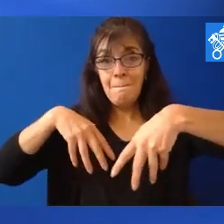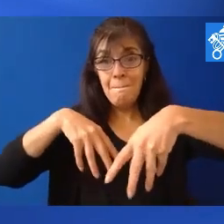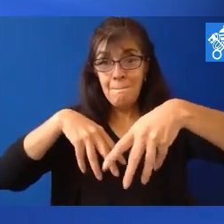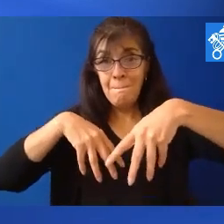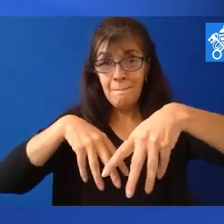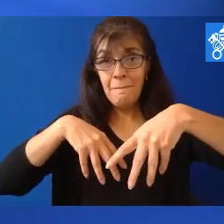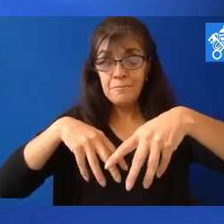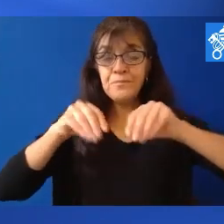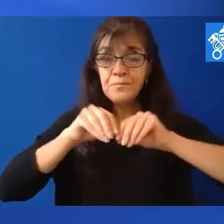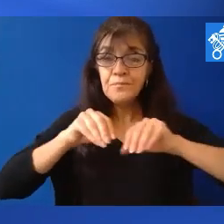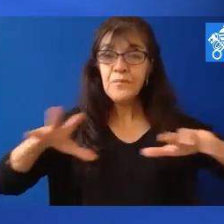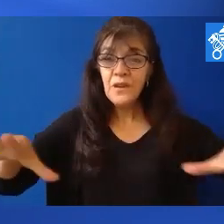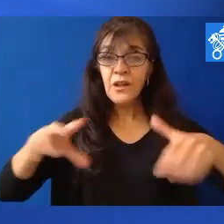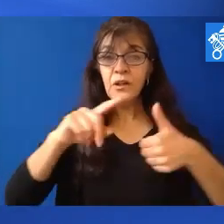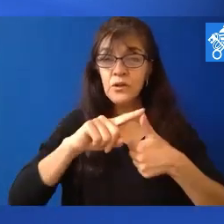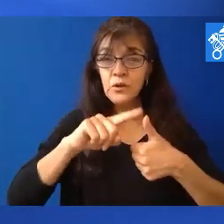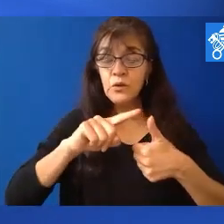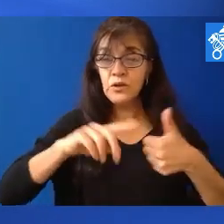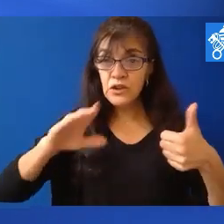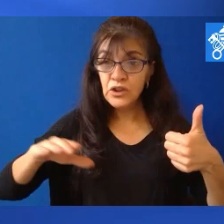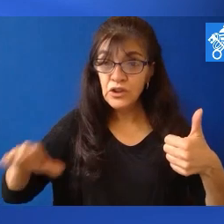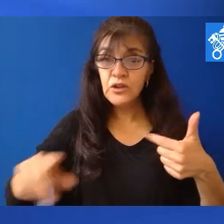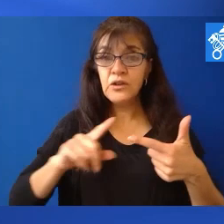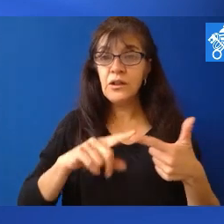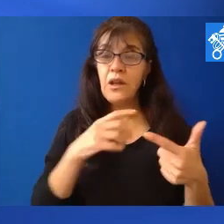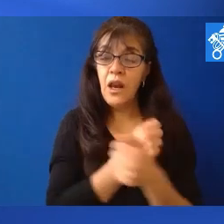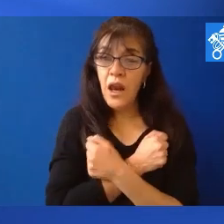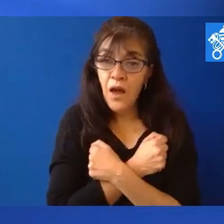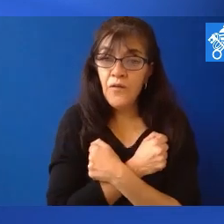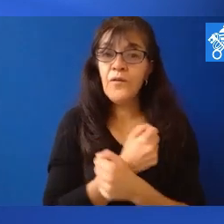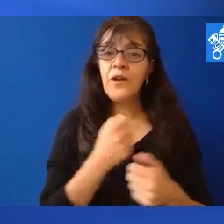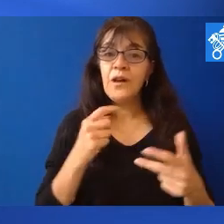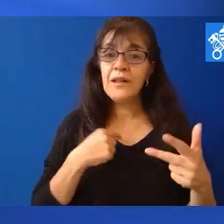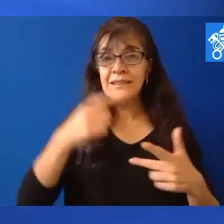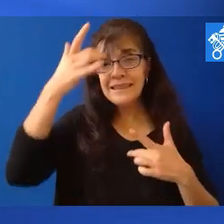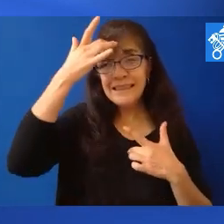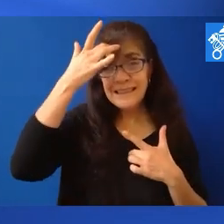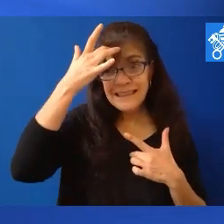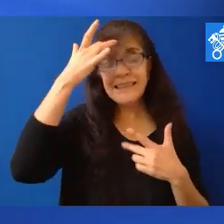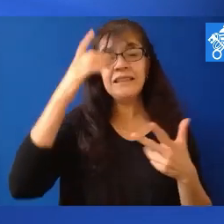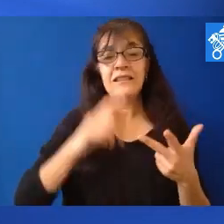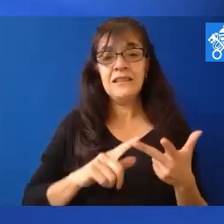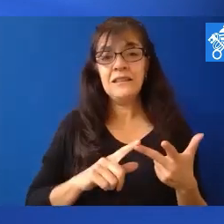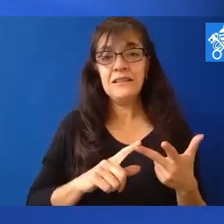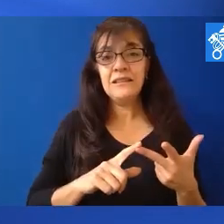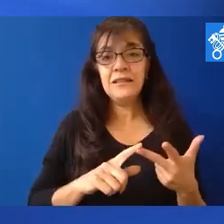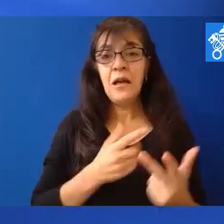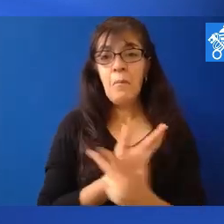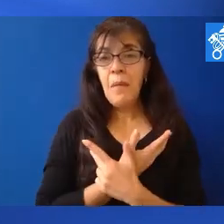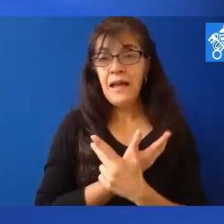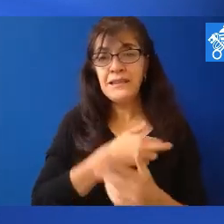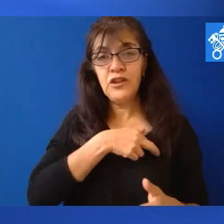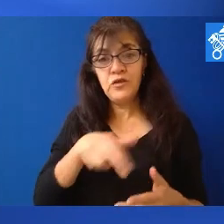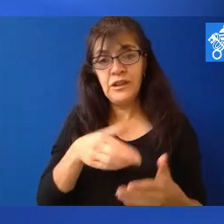the pilgrims. This blessing extends also to the loved ones that are sick and are suffering.